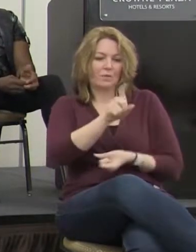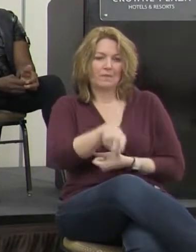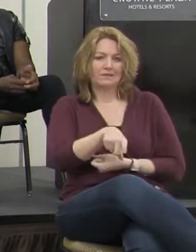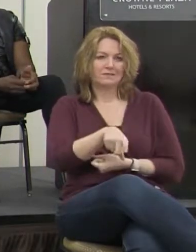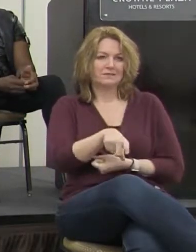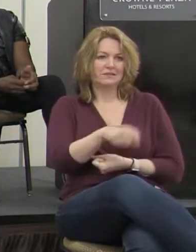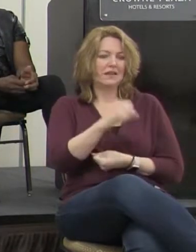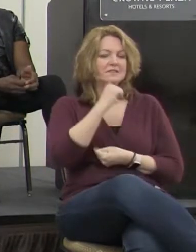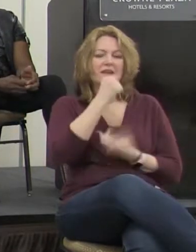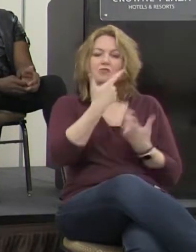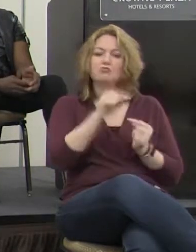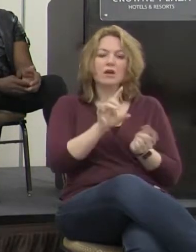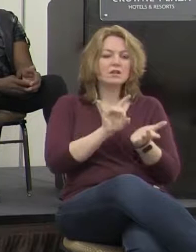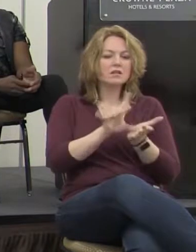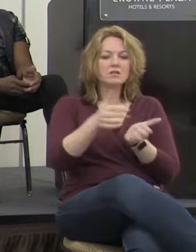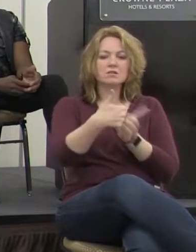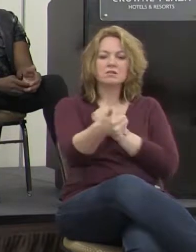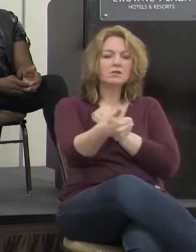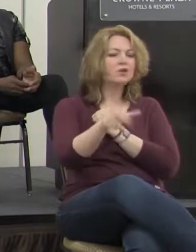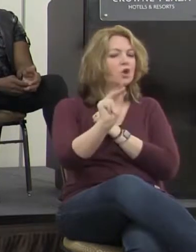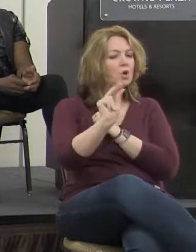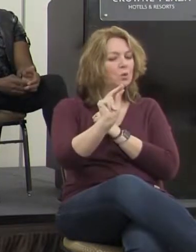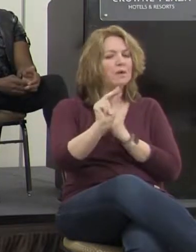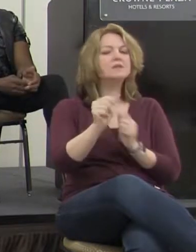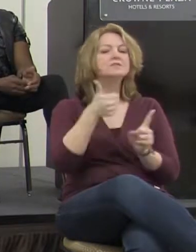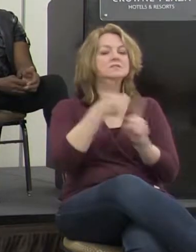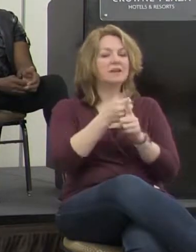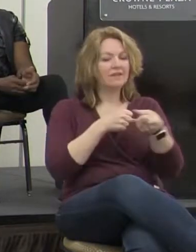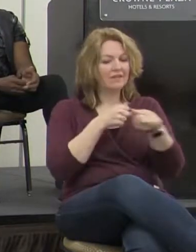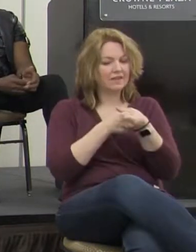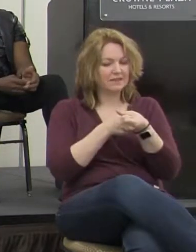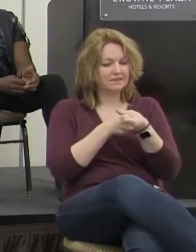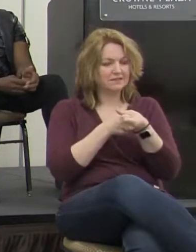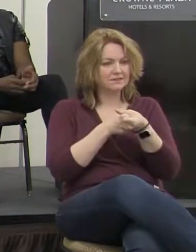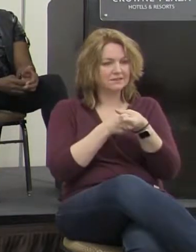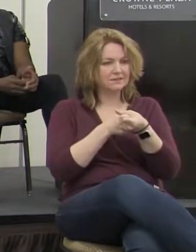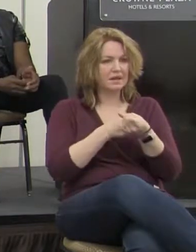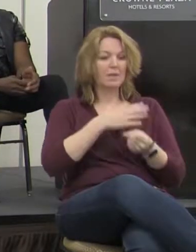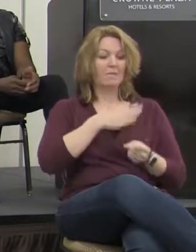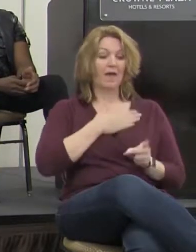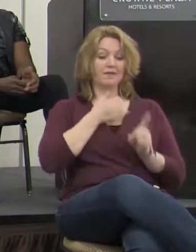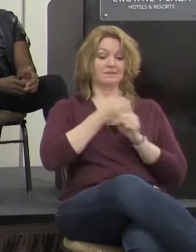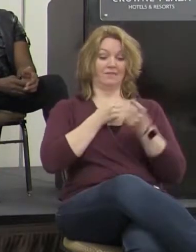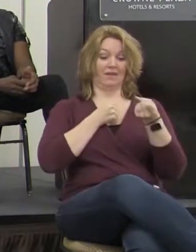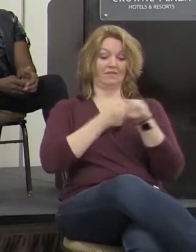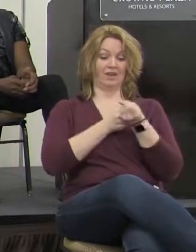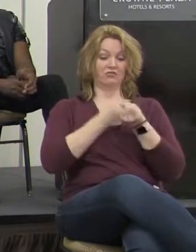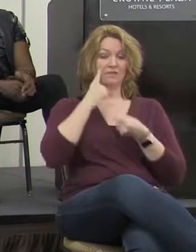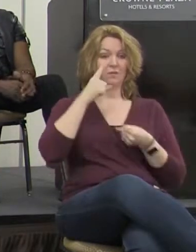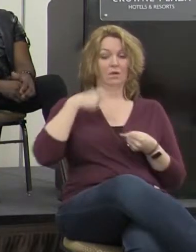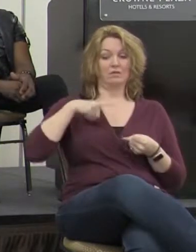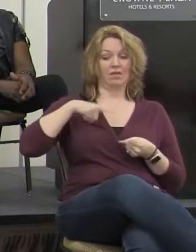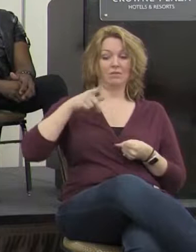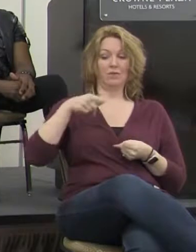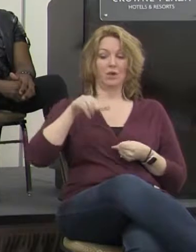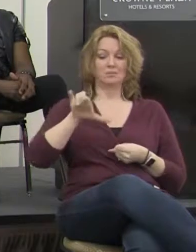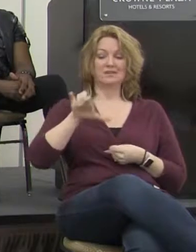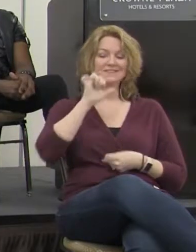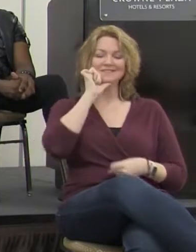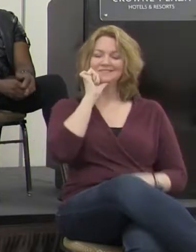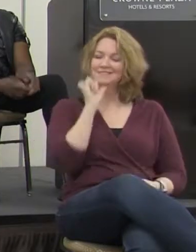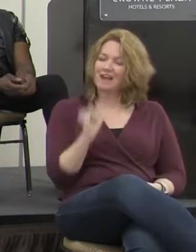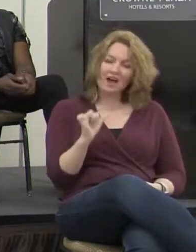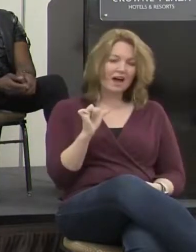not exclusionary, it is self-advocating, and there is a difference. My self-advocation for Leather POC does